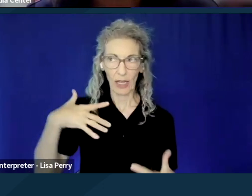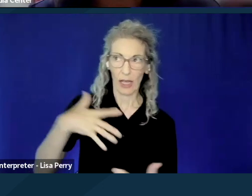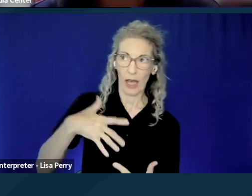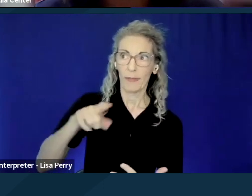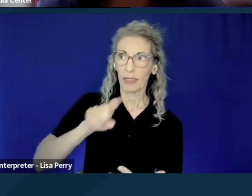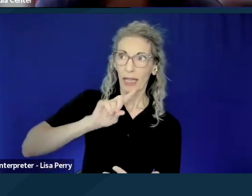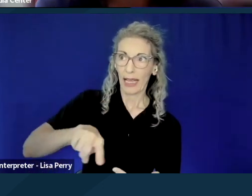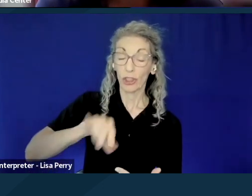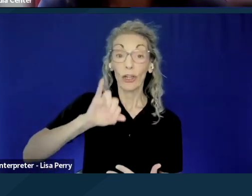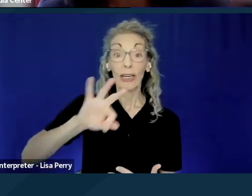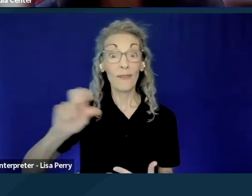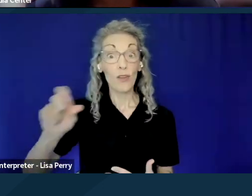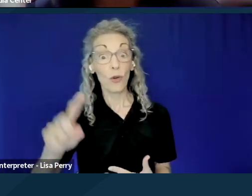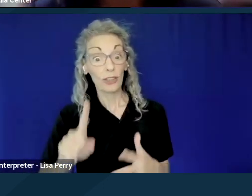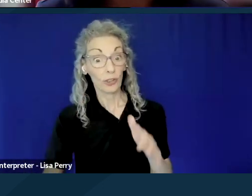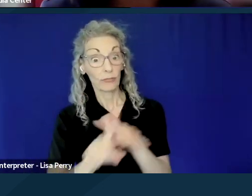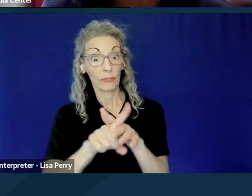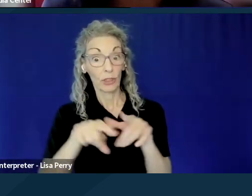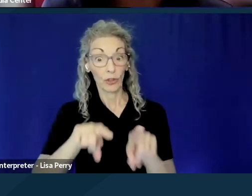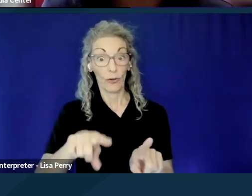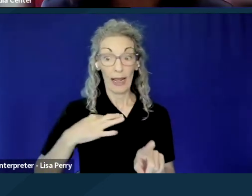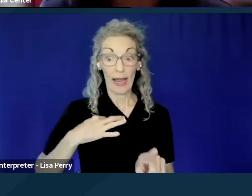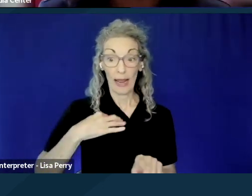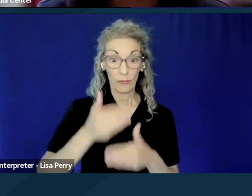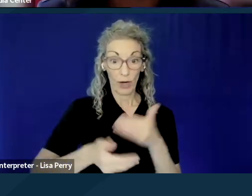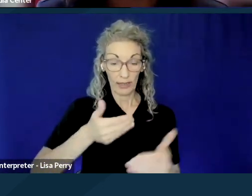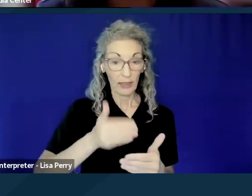in the application process. Are the agencies going to